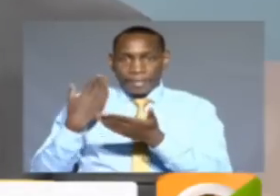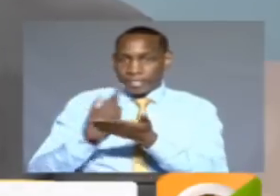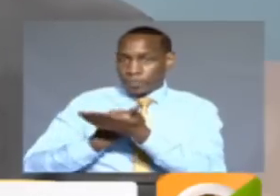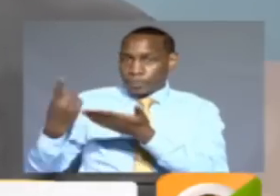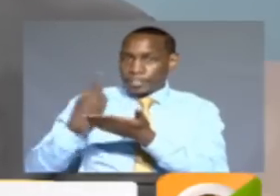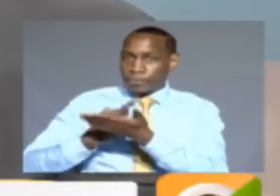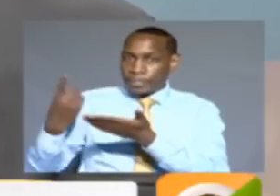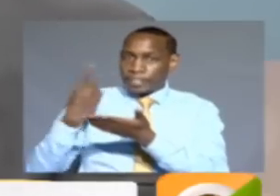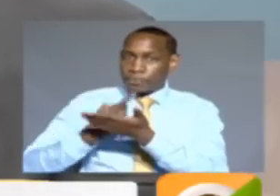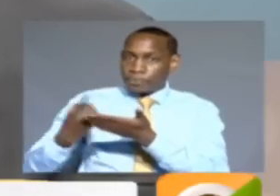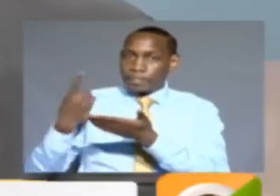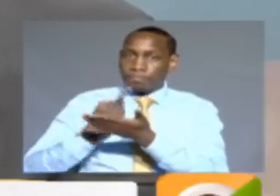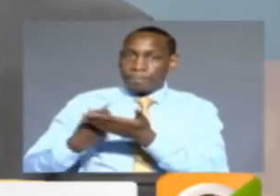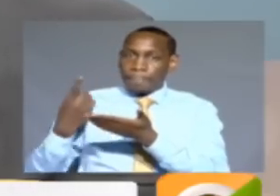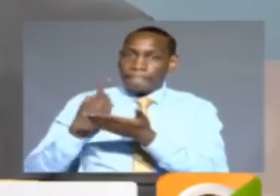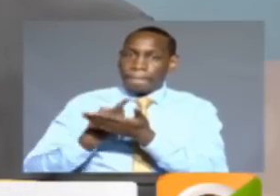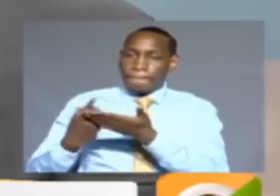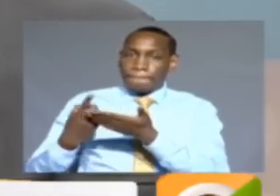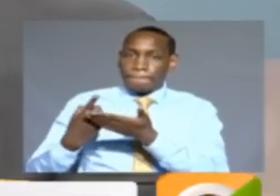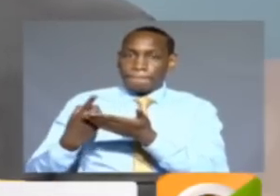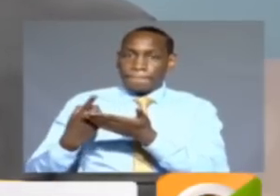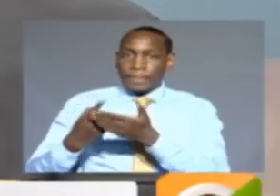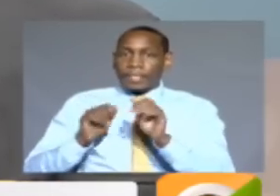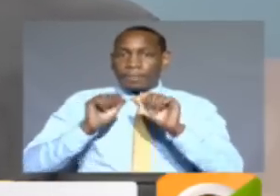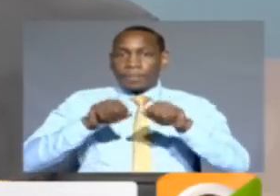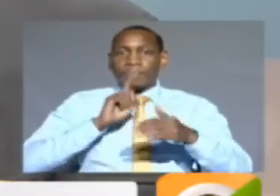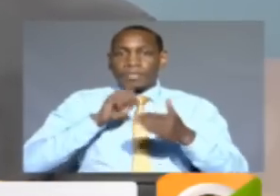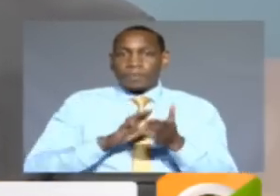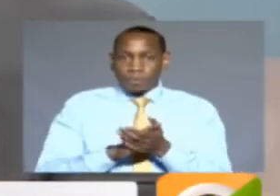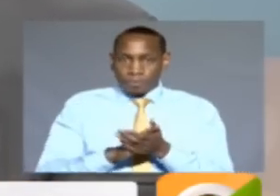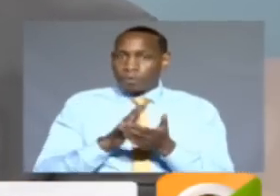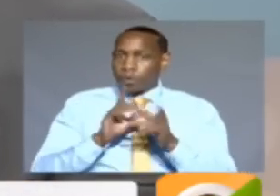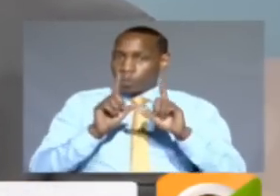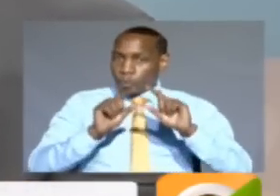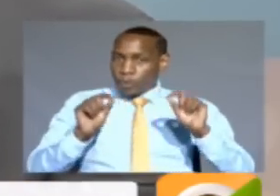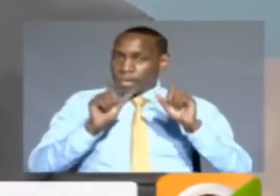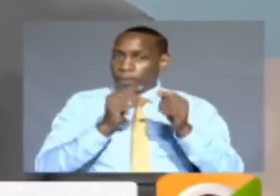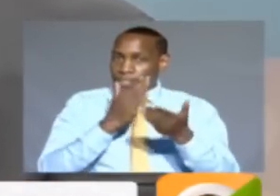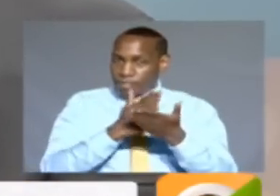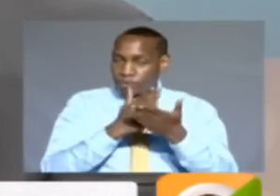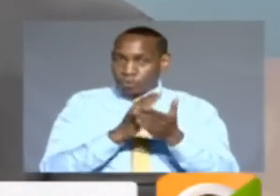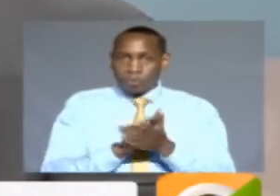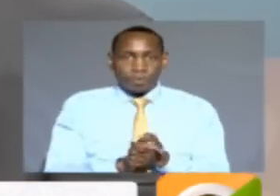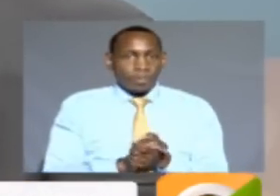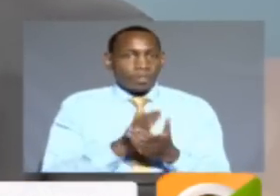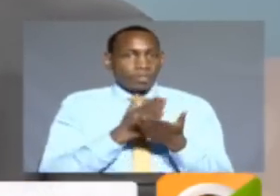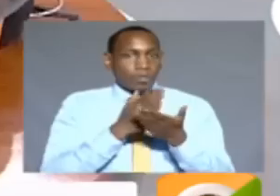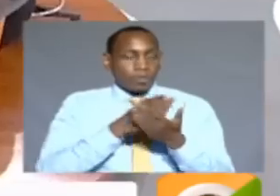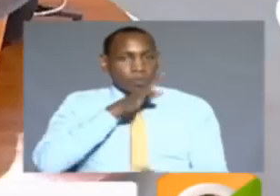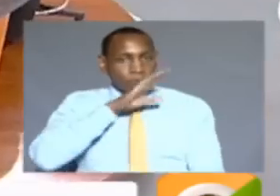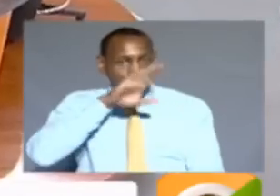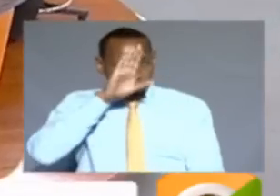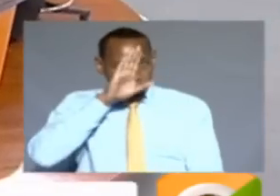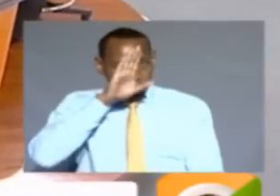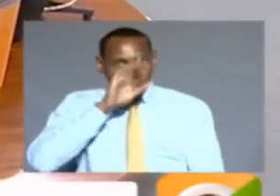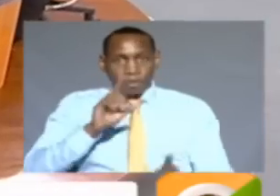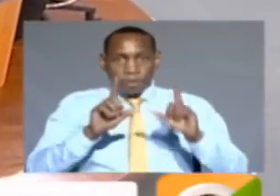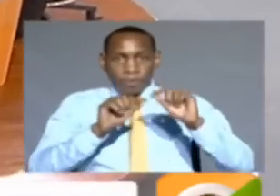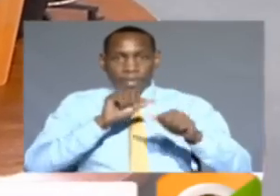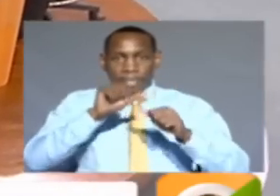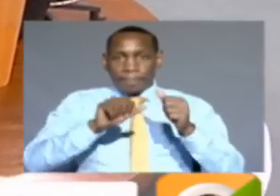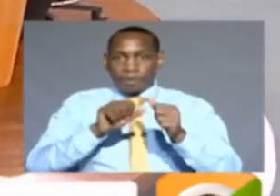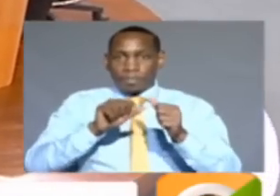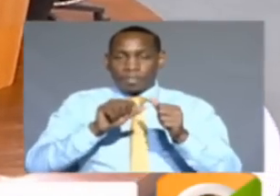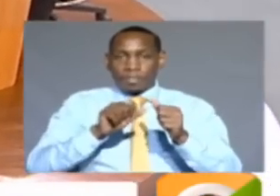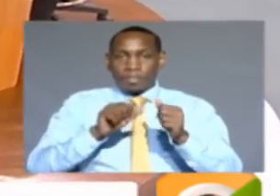weeks would lead somebody to say maybe Munya has a point. I was actually very upset. Sorry, Ijo, something you said about them